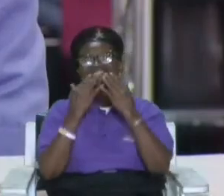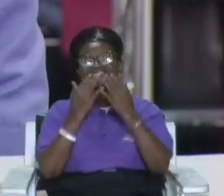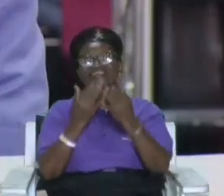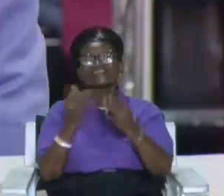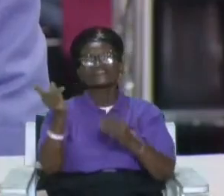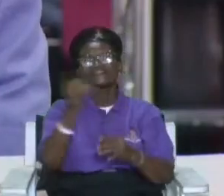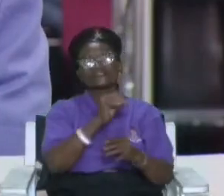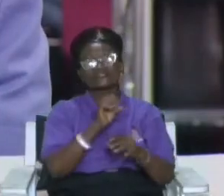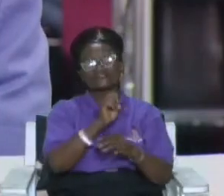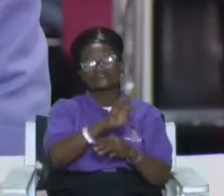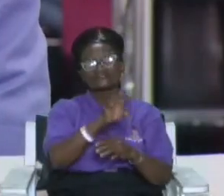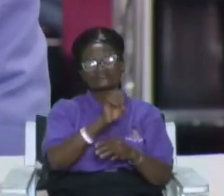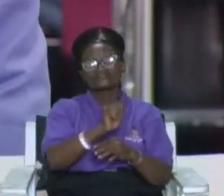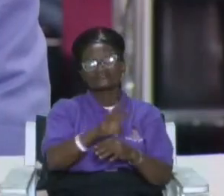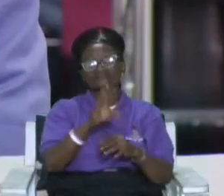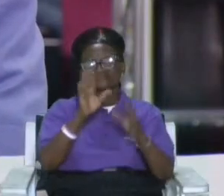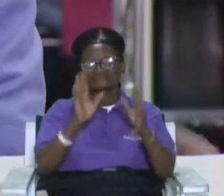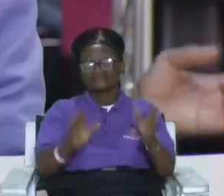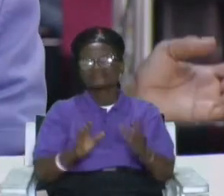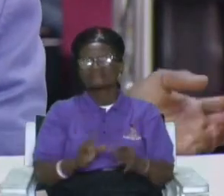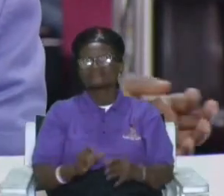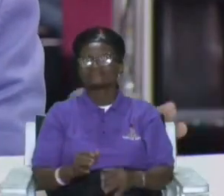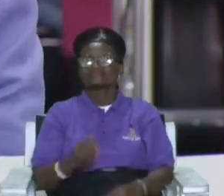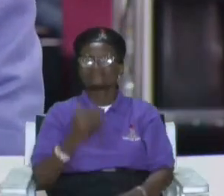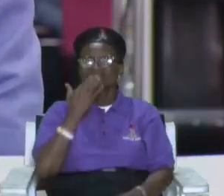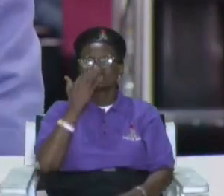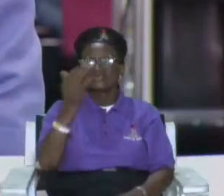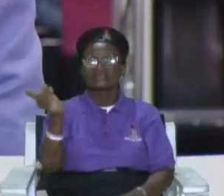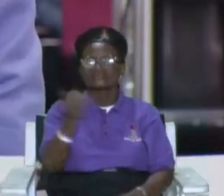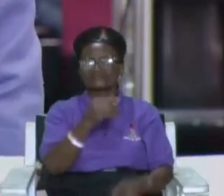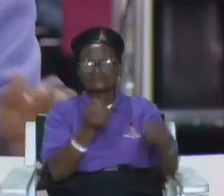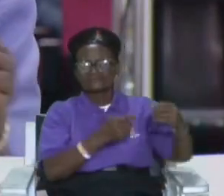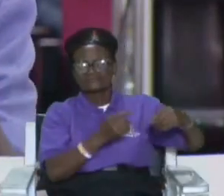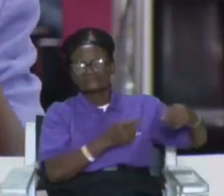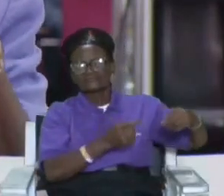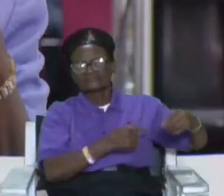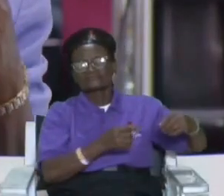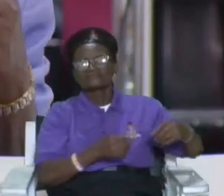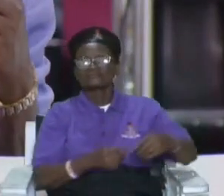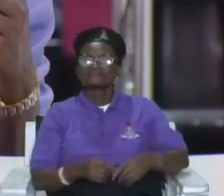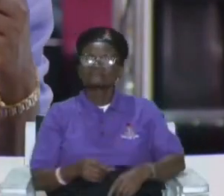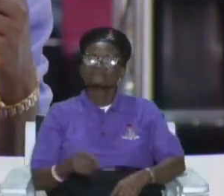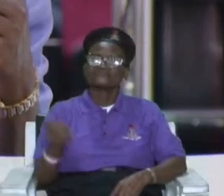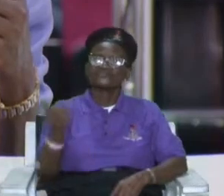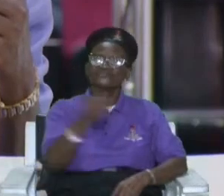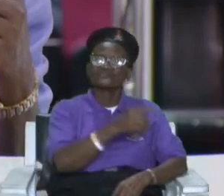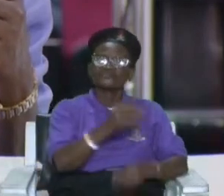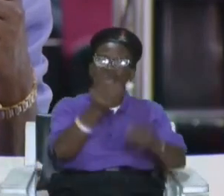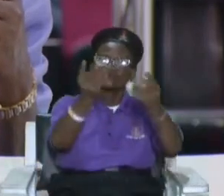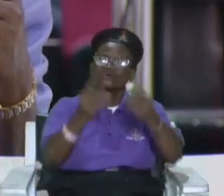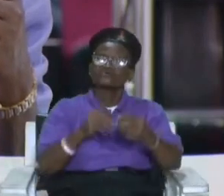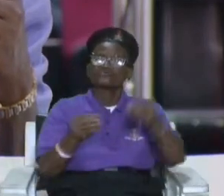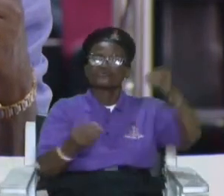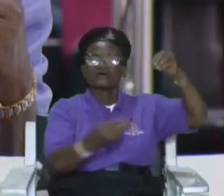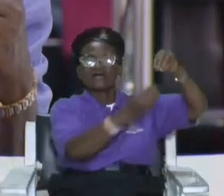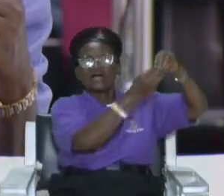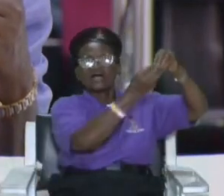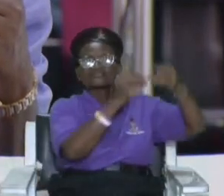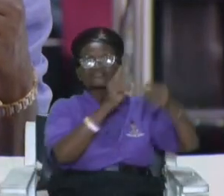you, counselors. Thank you, band. You want to add to your prayer